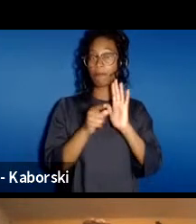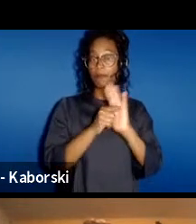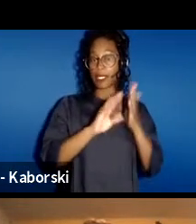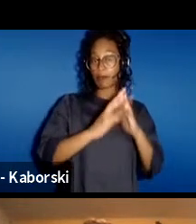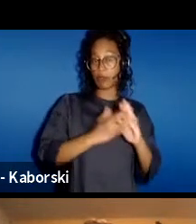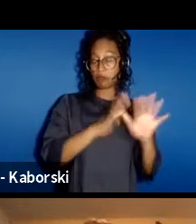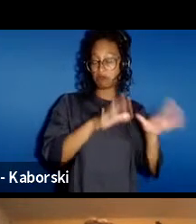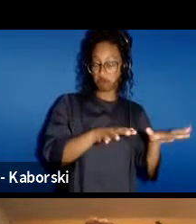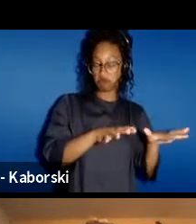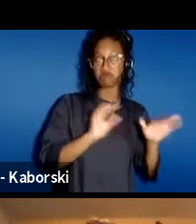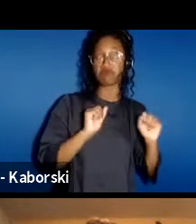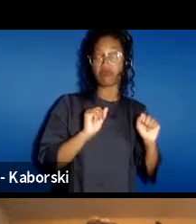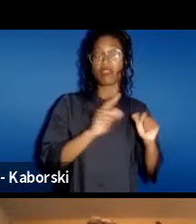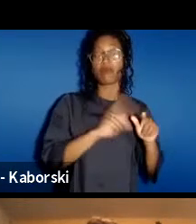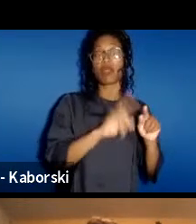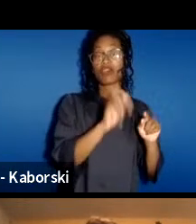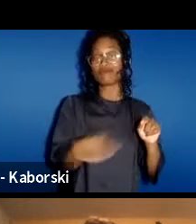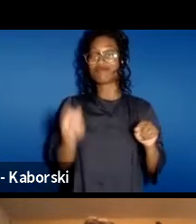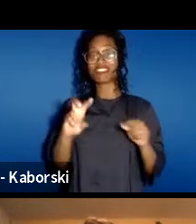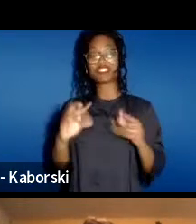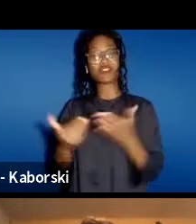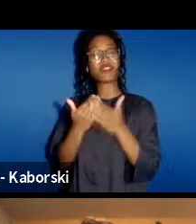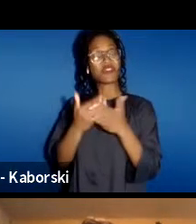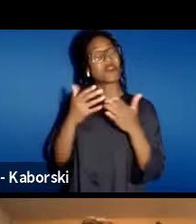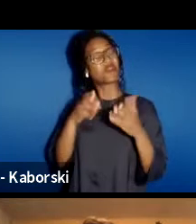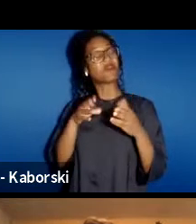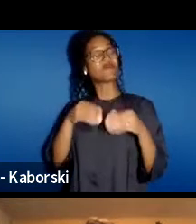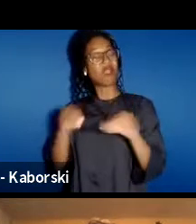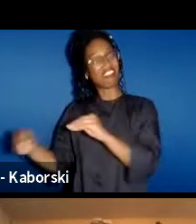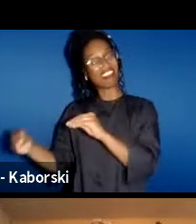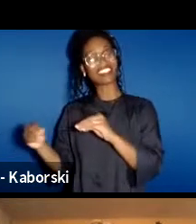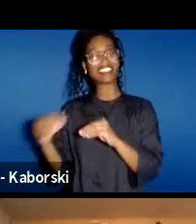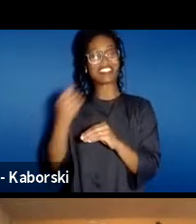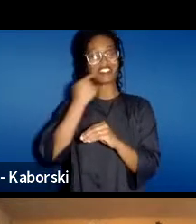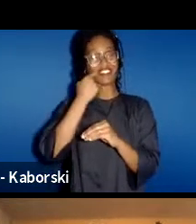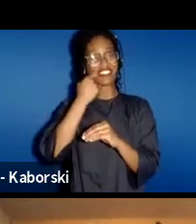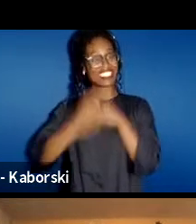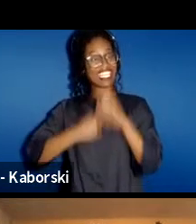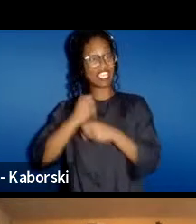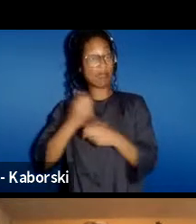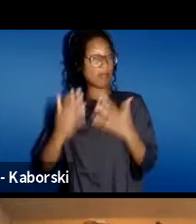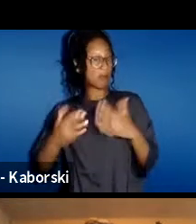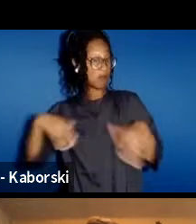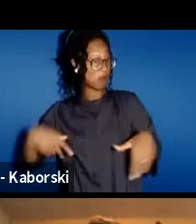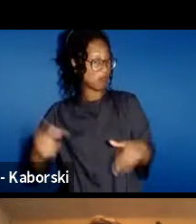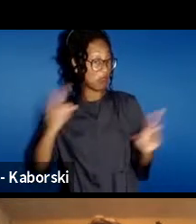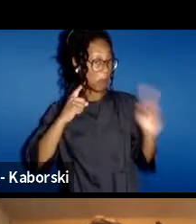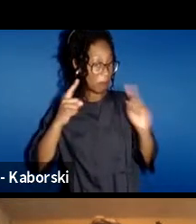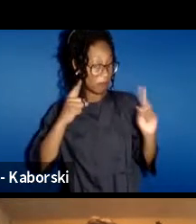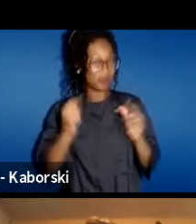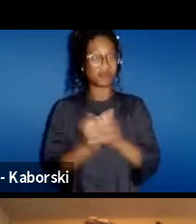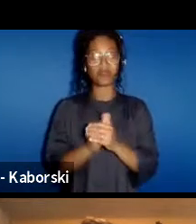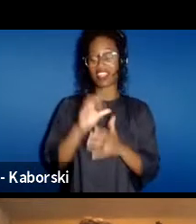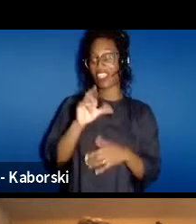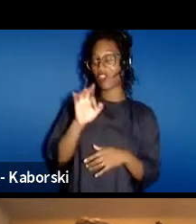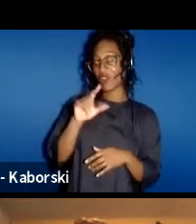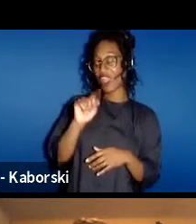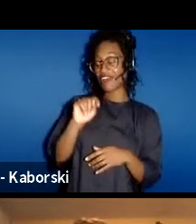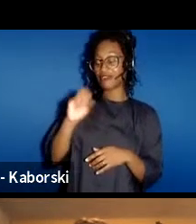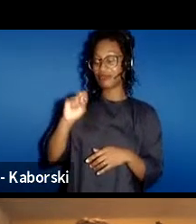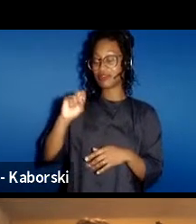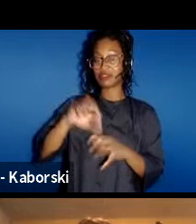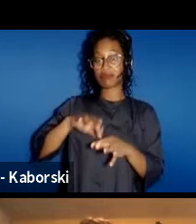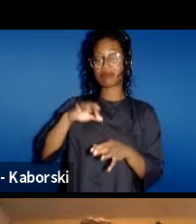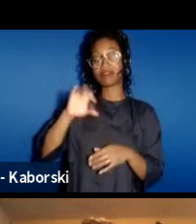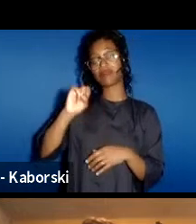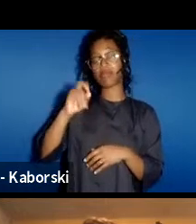into some newer markets in the last few years that you may not be familiar with, one of which is craft spirits and